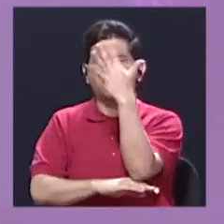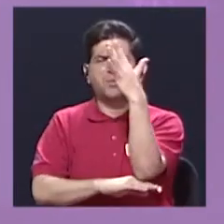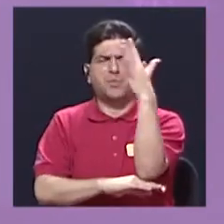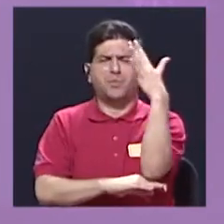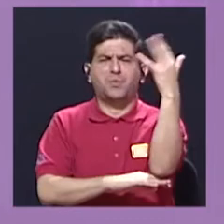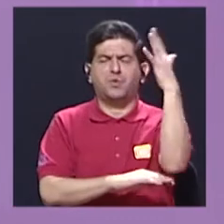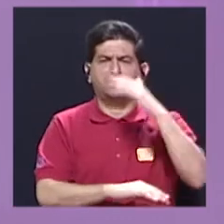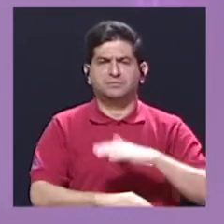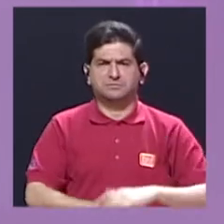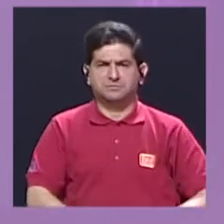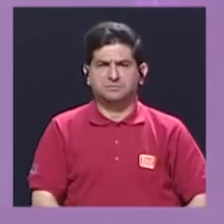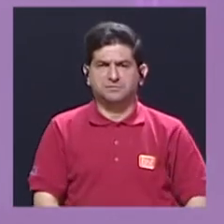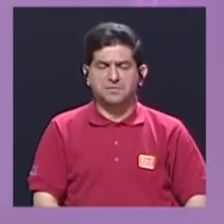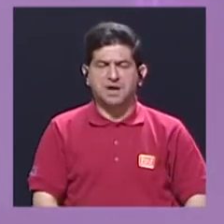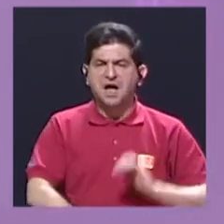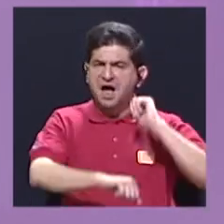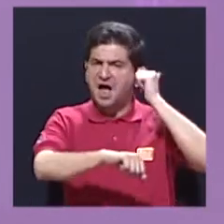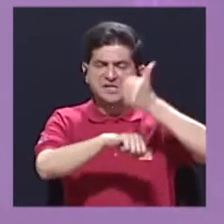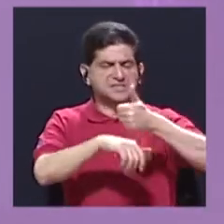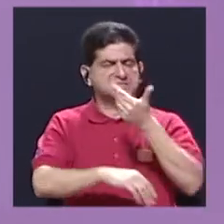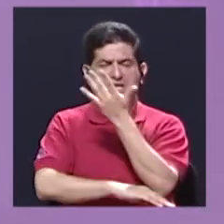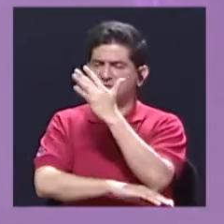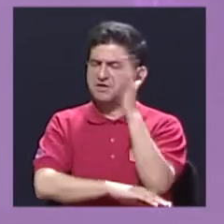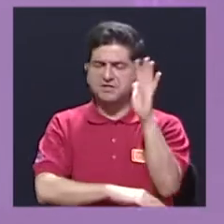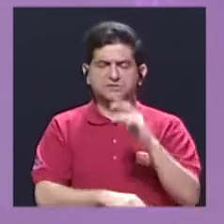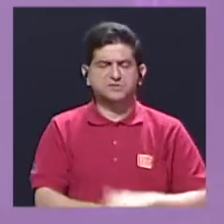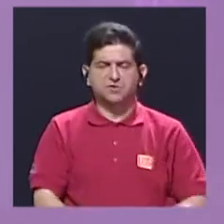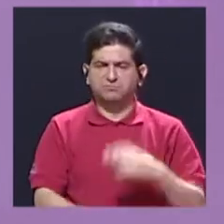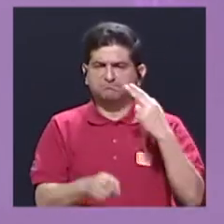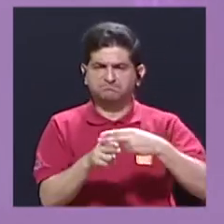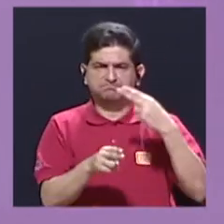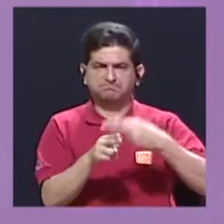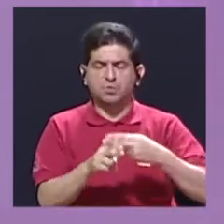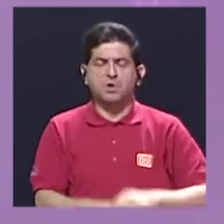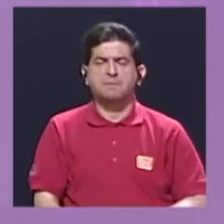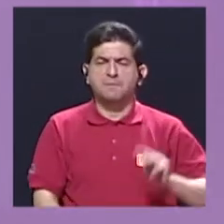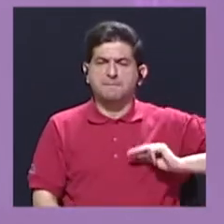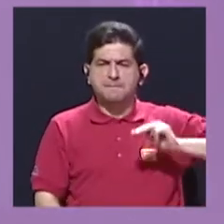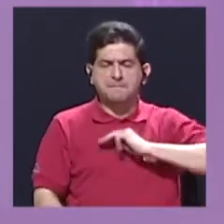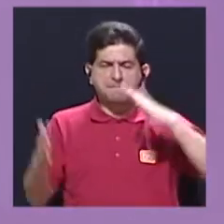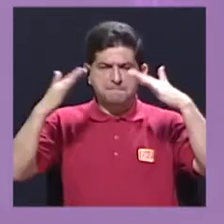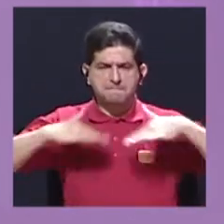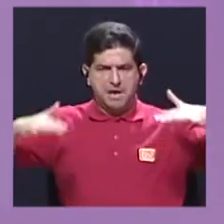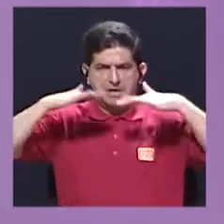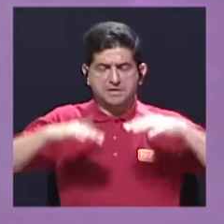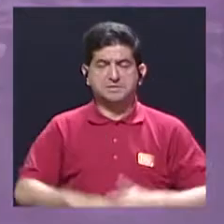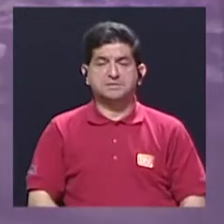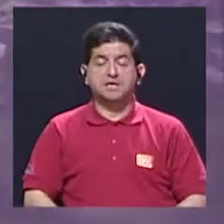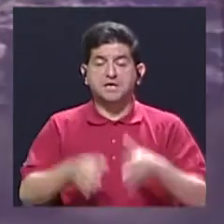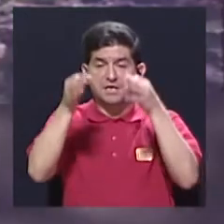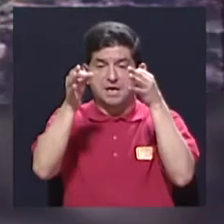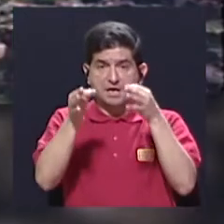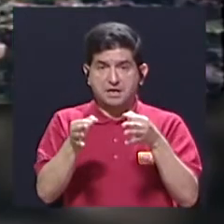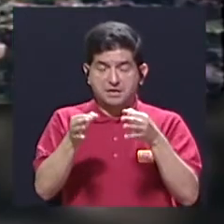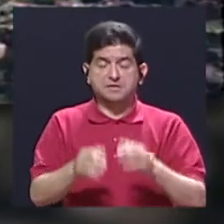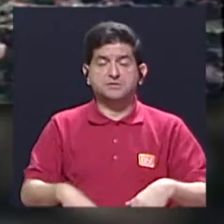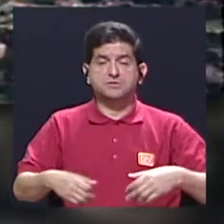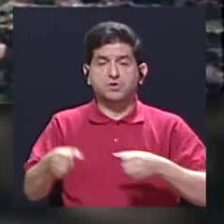and it was defined as a forest by the Minae and then, then, by the Sala 4.